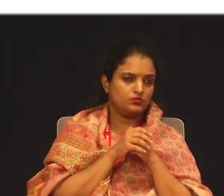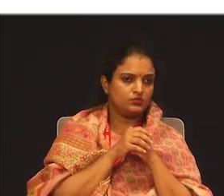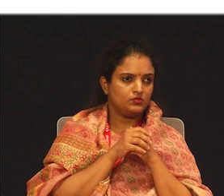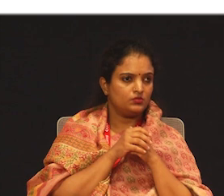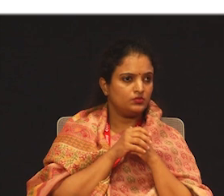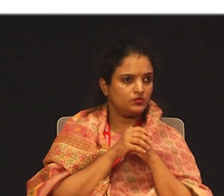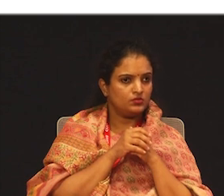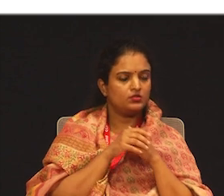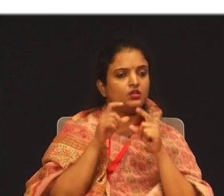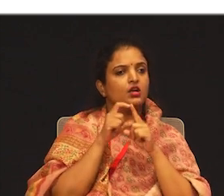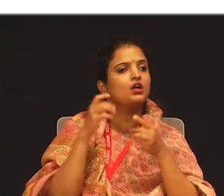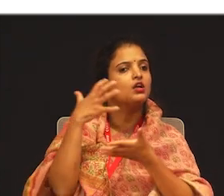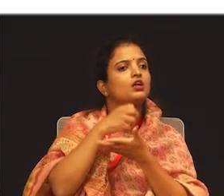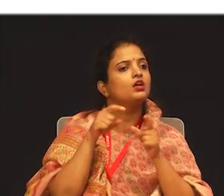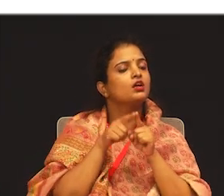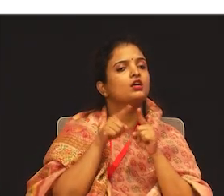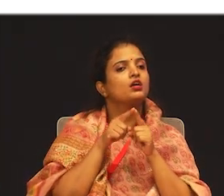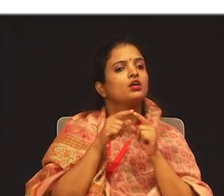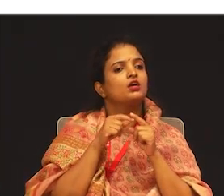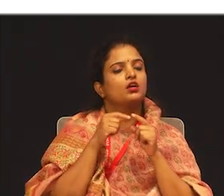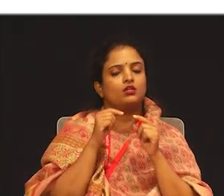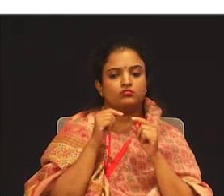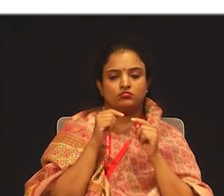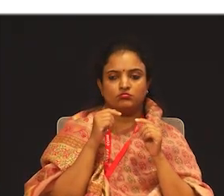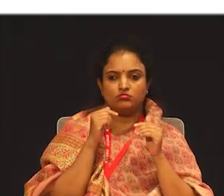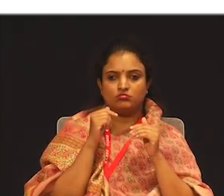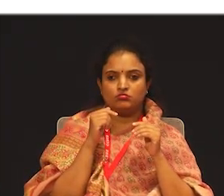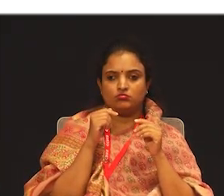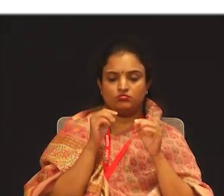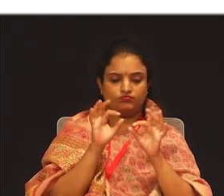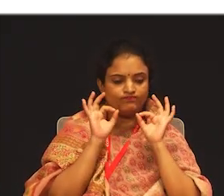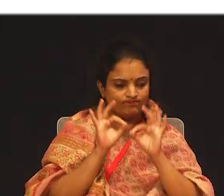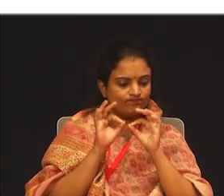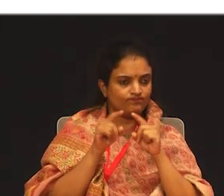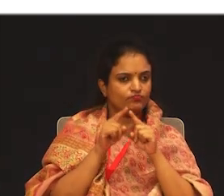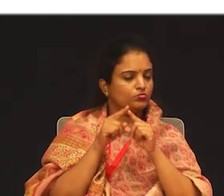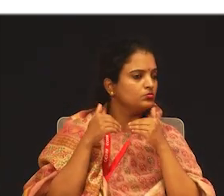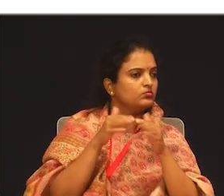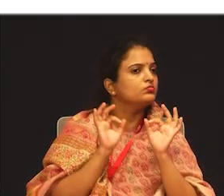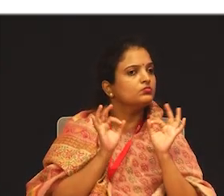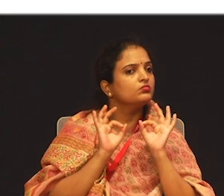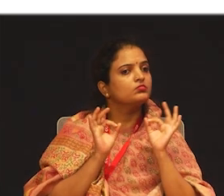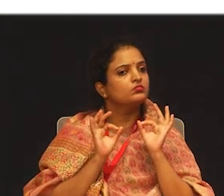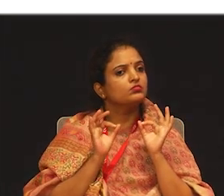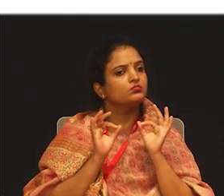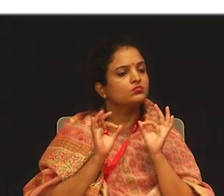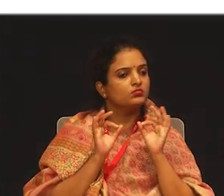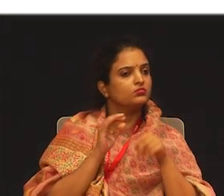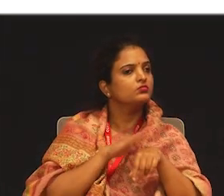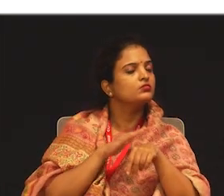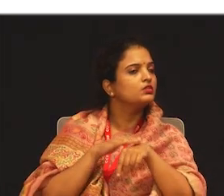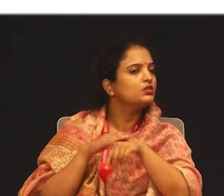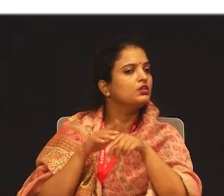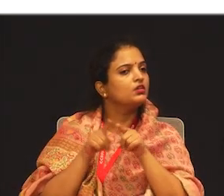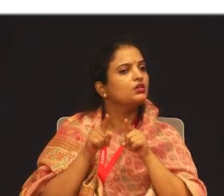So the data was not coming through a proper screening process, and many a times it was also experienced that